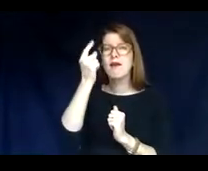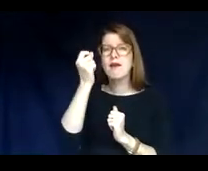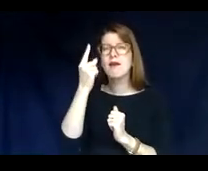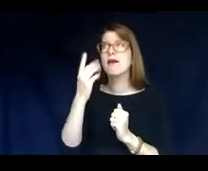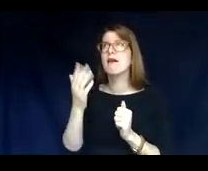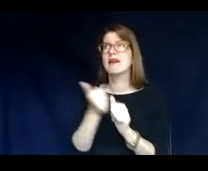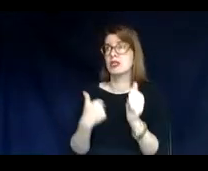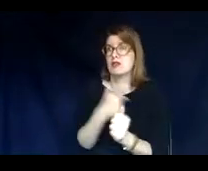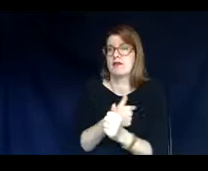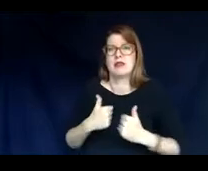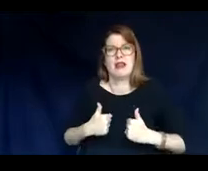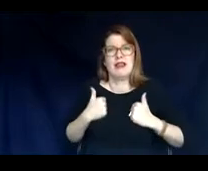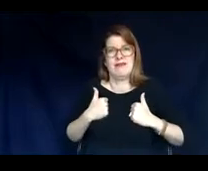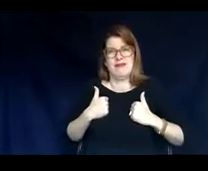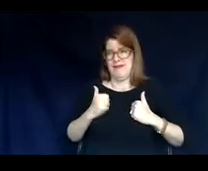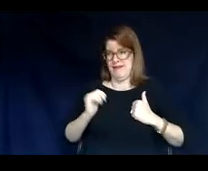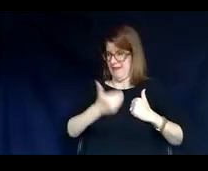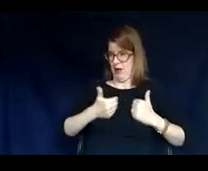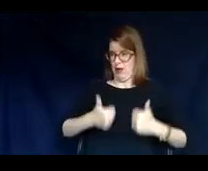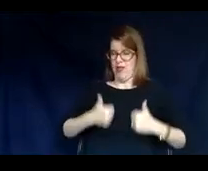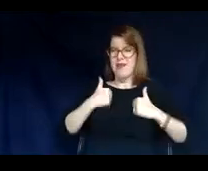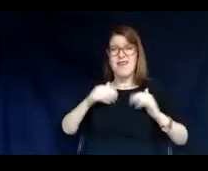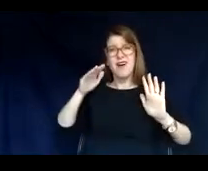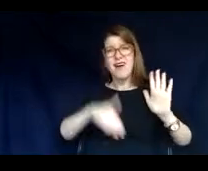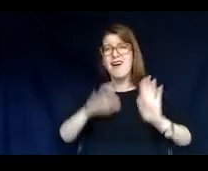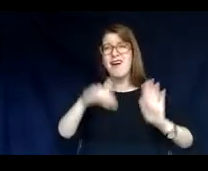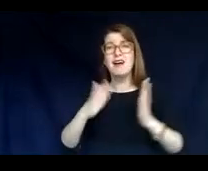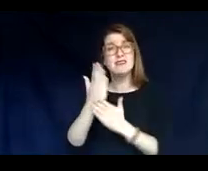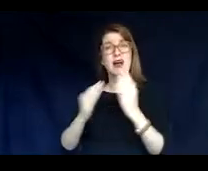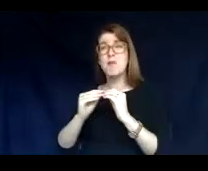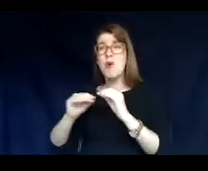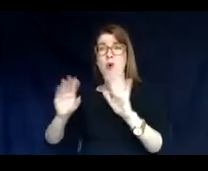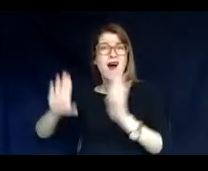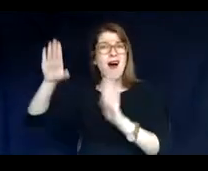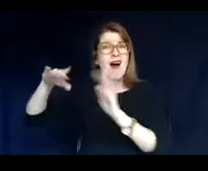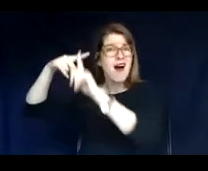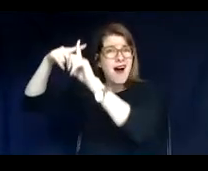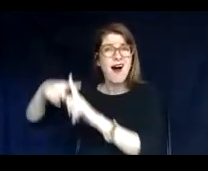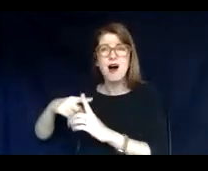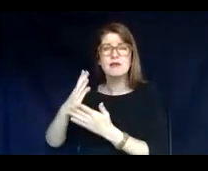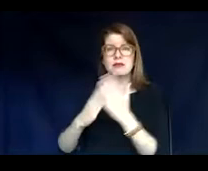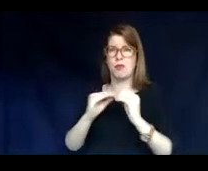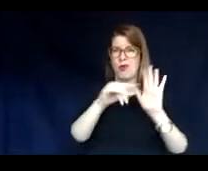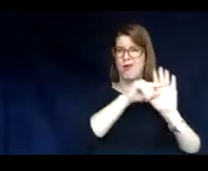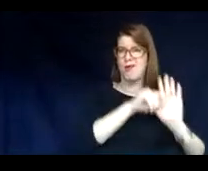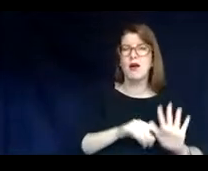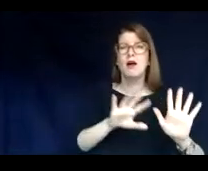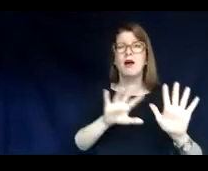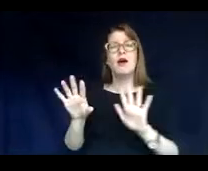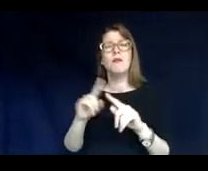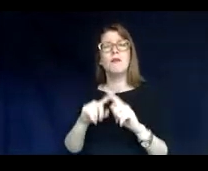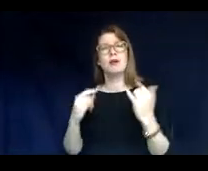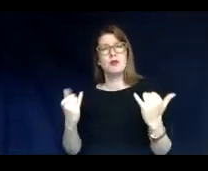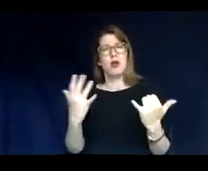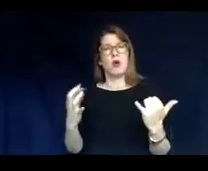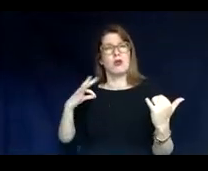each of us lives our story, you know, with peaks and valleys. Some are higher than lowers than others. I admit that. But what I want you to get today is